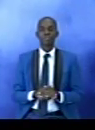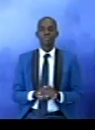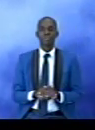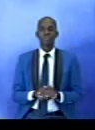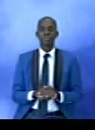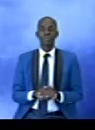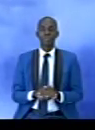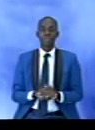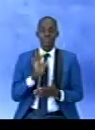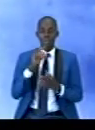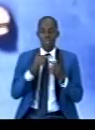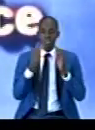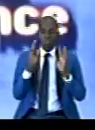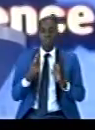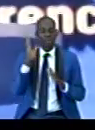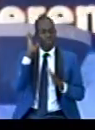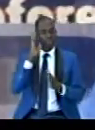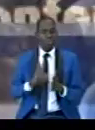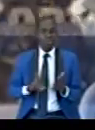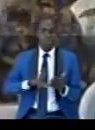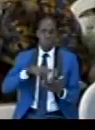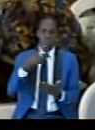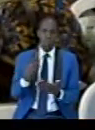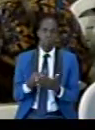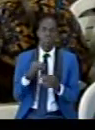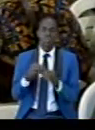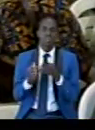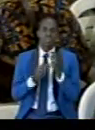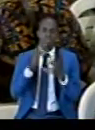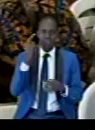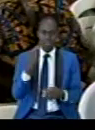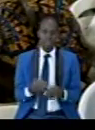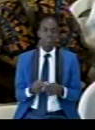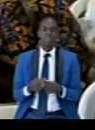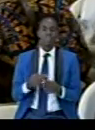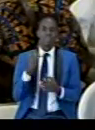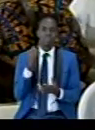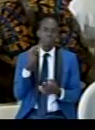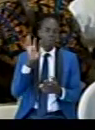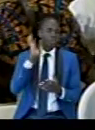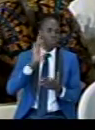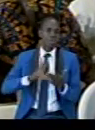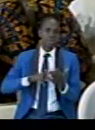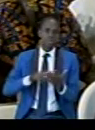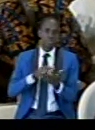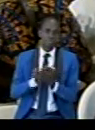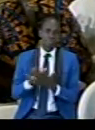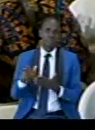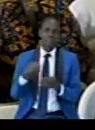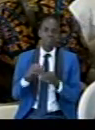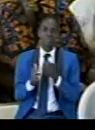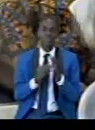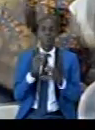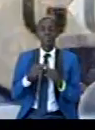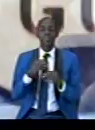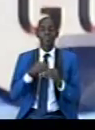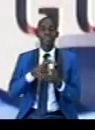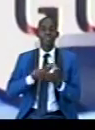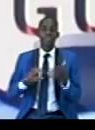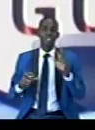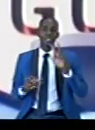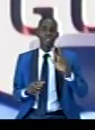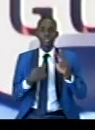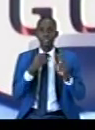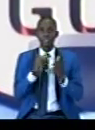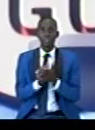They will stumble. They will fall. In verse 3, it tells us, though